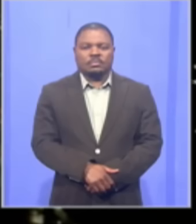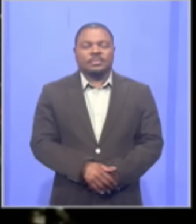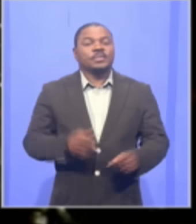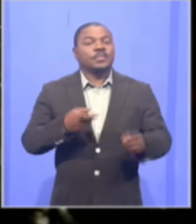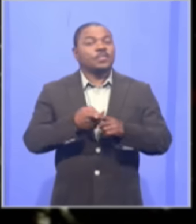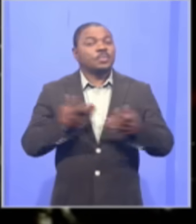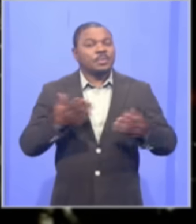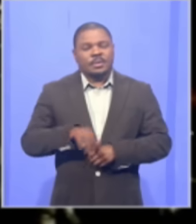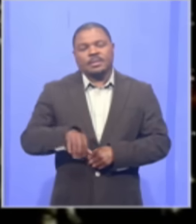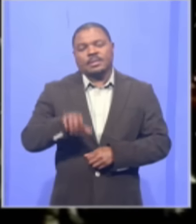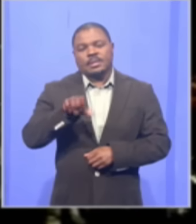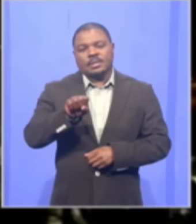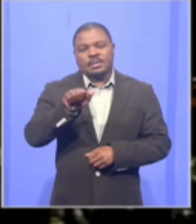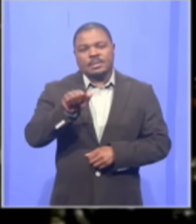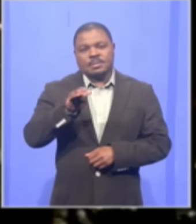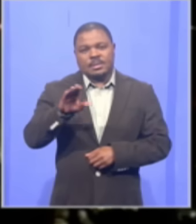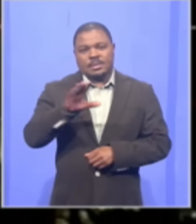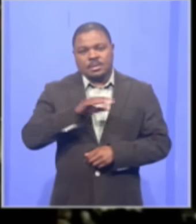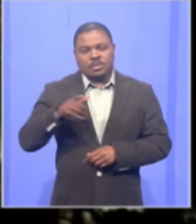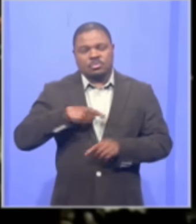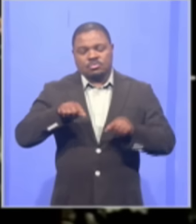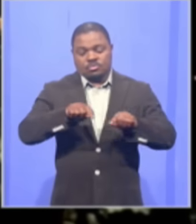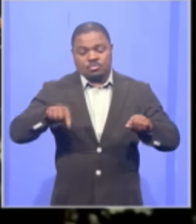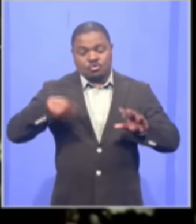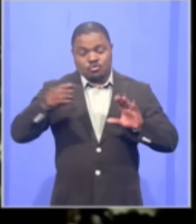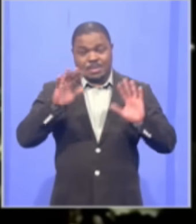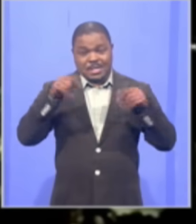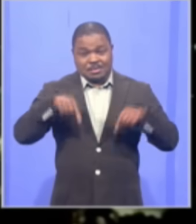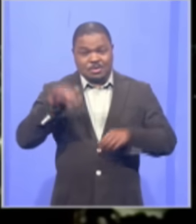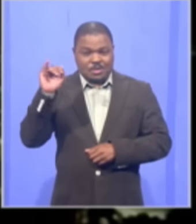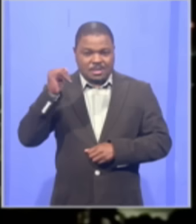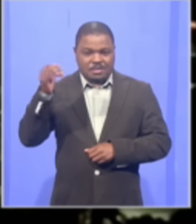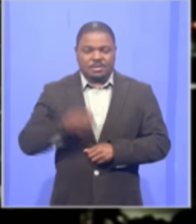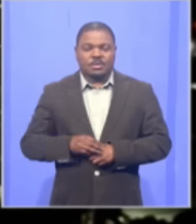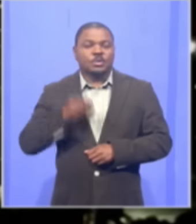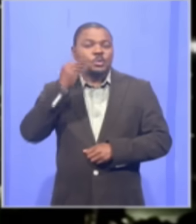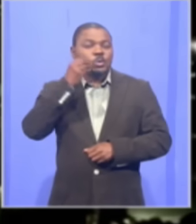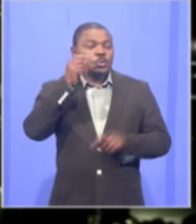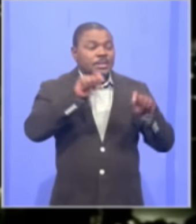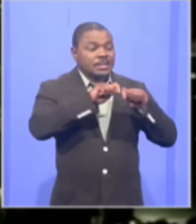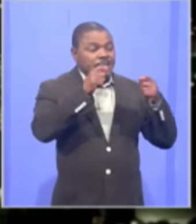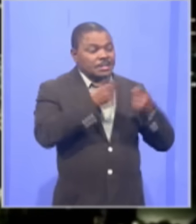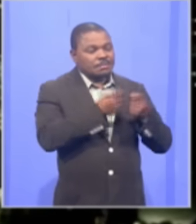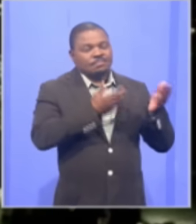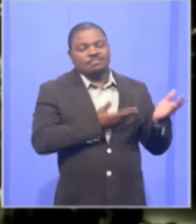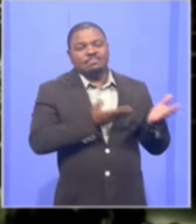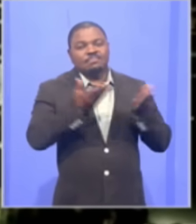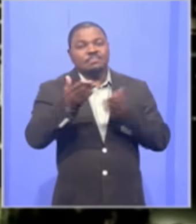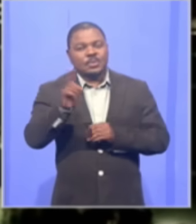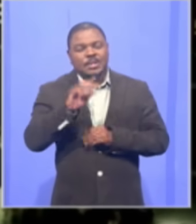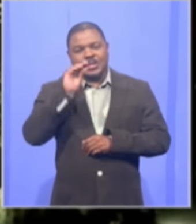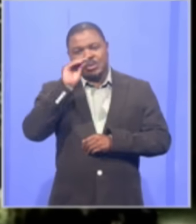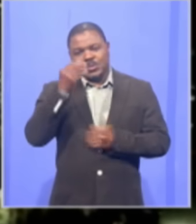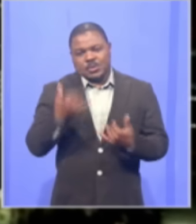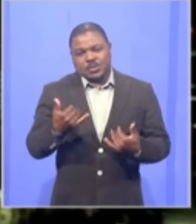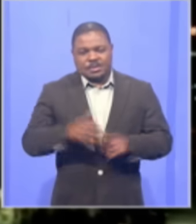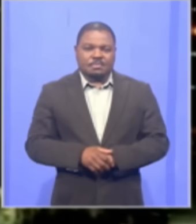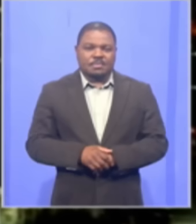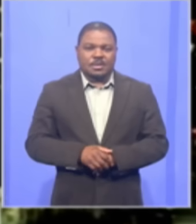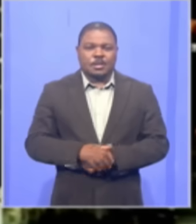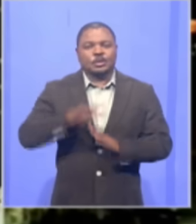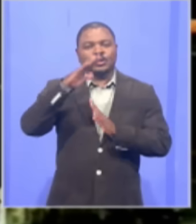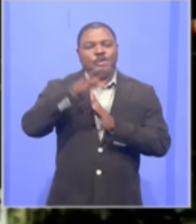ka botloloha re le Studio 10 Auckland Park Johannesburg moifona wa ditaba tsa Sesotho o tlisetsa tsena tsa moraorao le phirimaneng ena empa